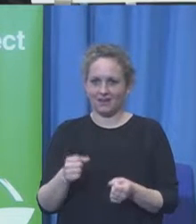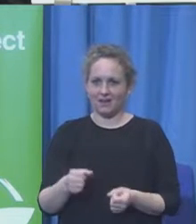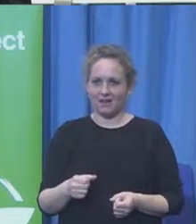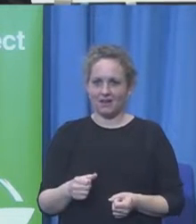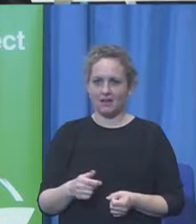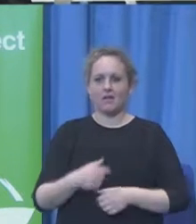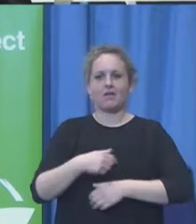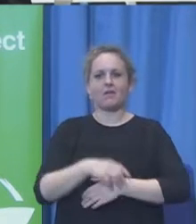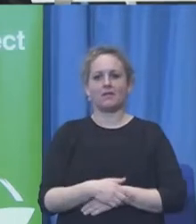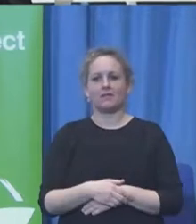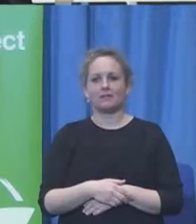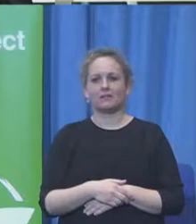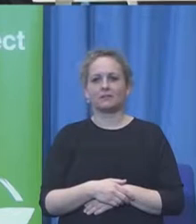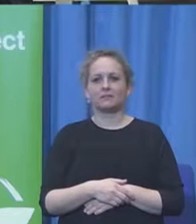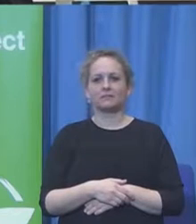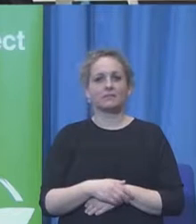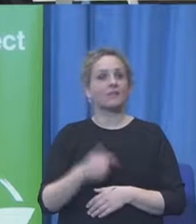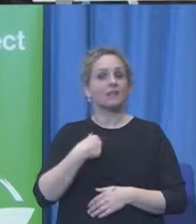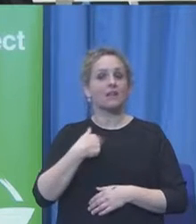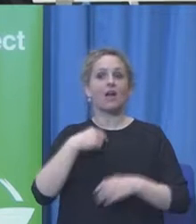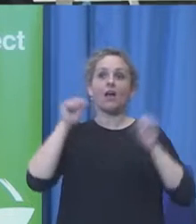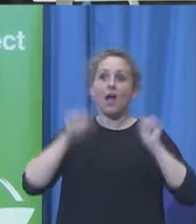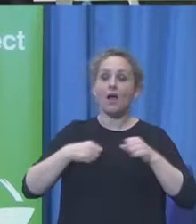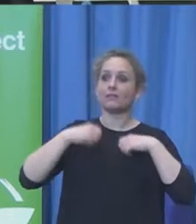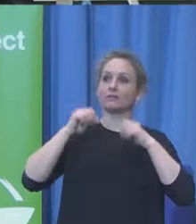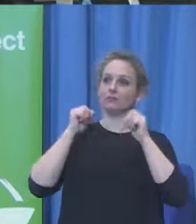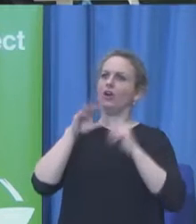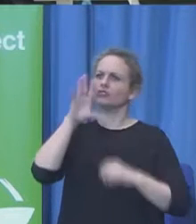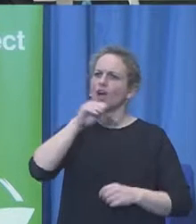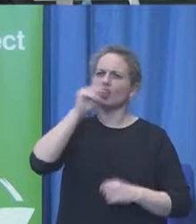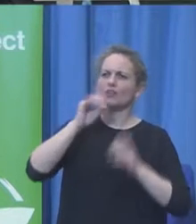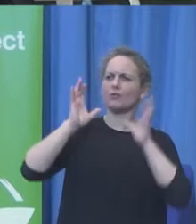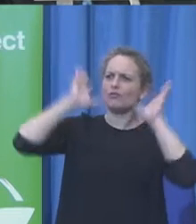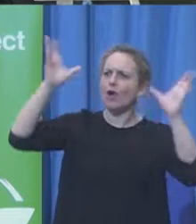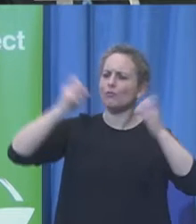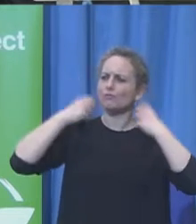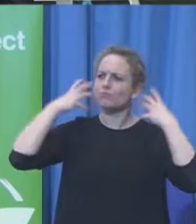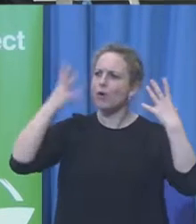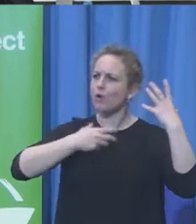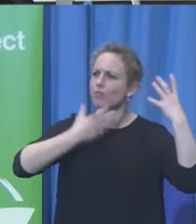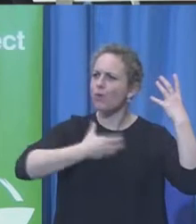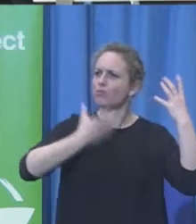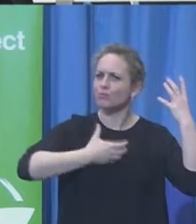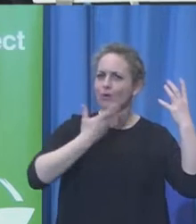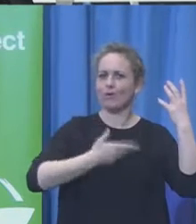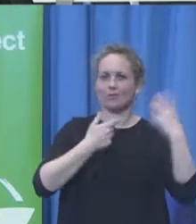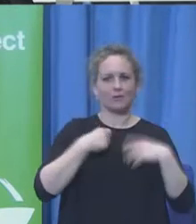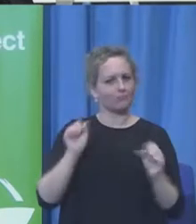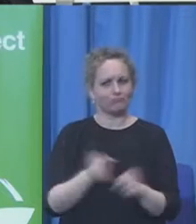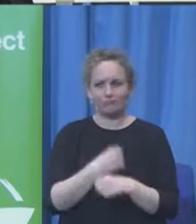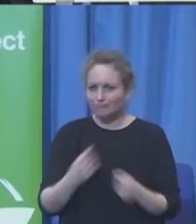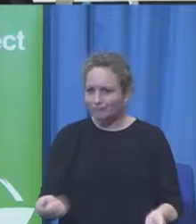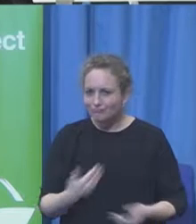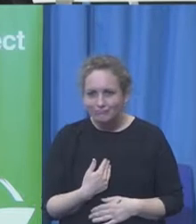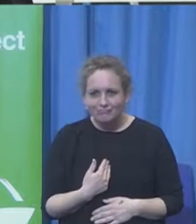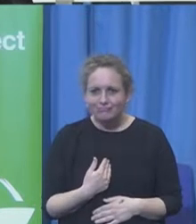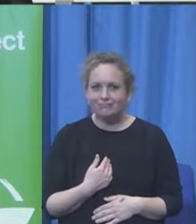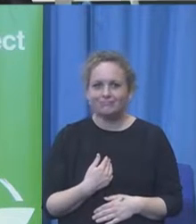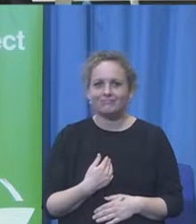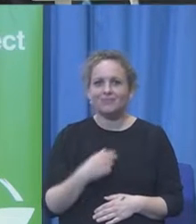but my colleagues learn to listen at